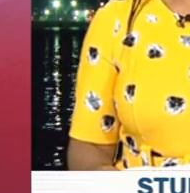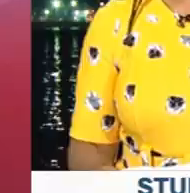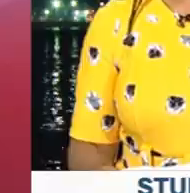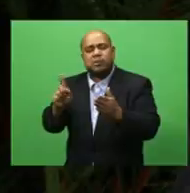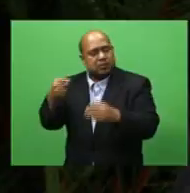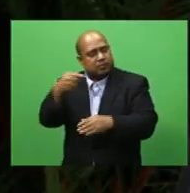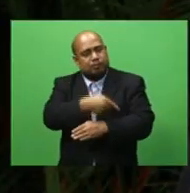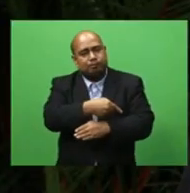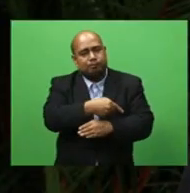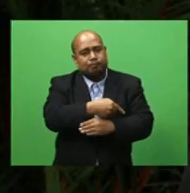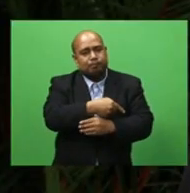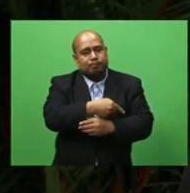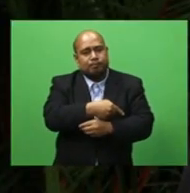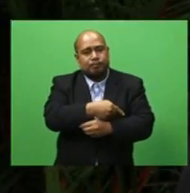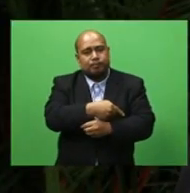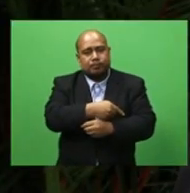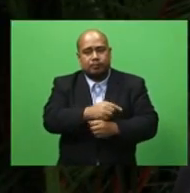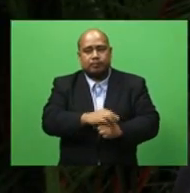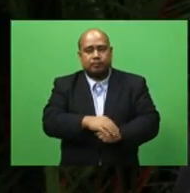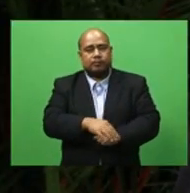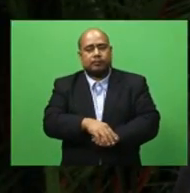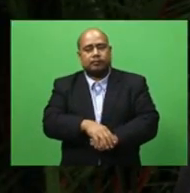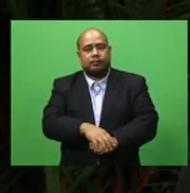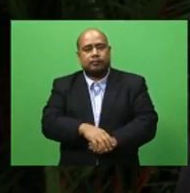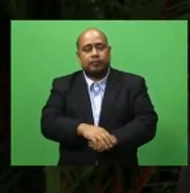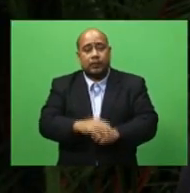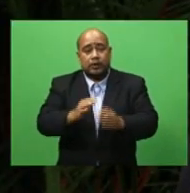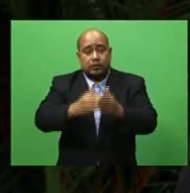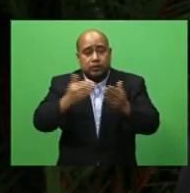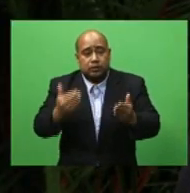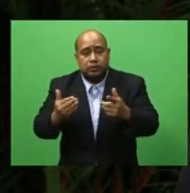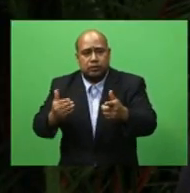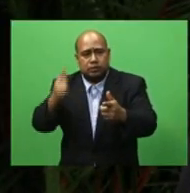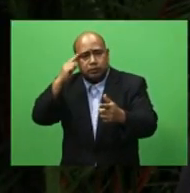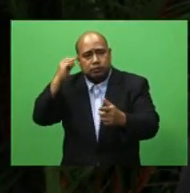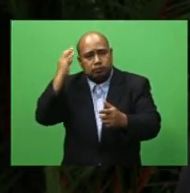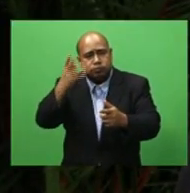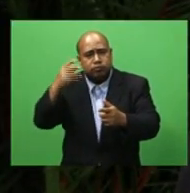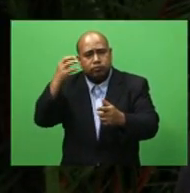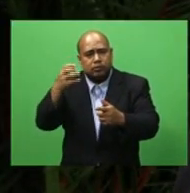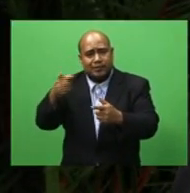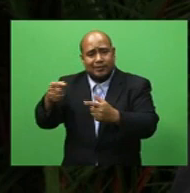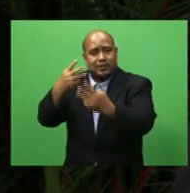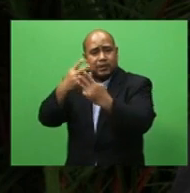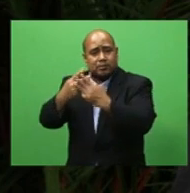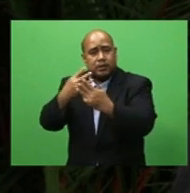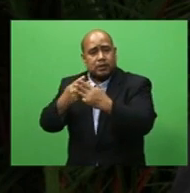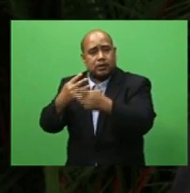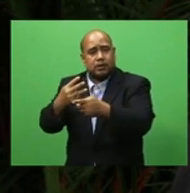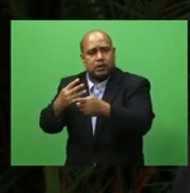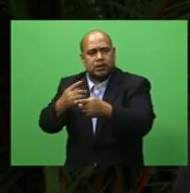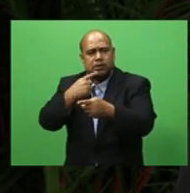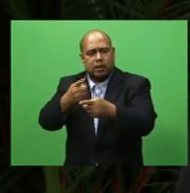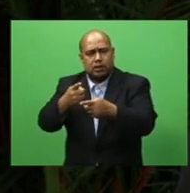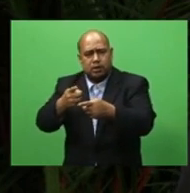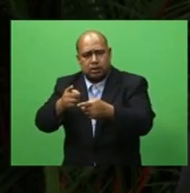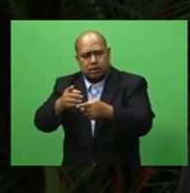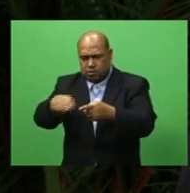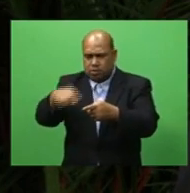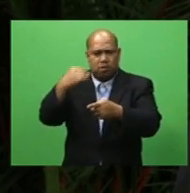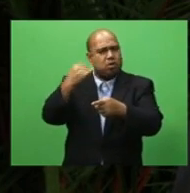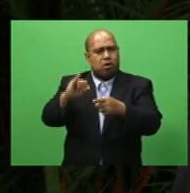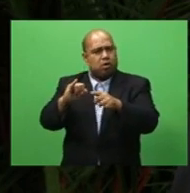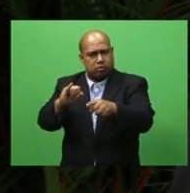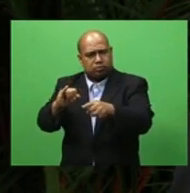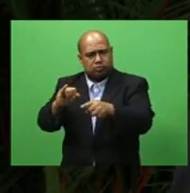Elections? His main concern was that Nawaikula got the law wrong and that anyone who read his